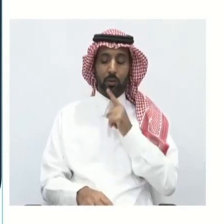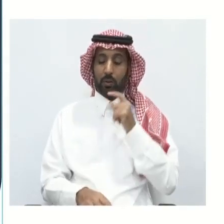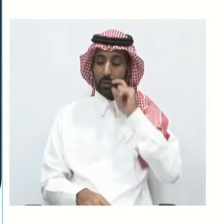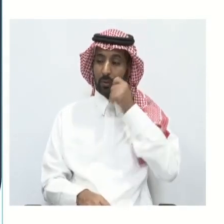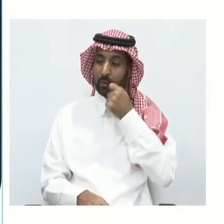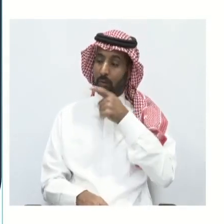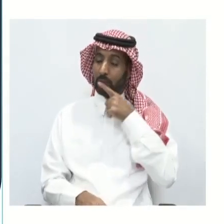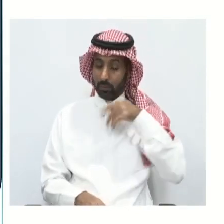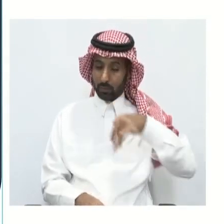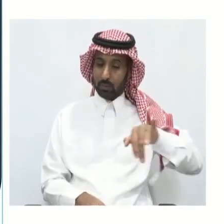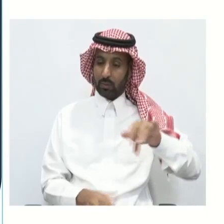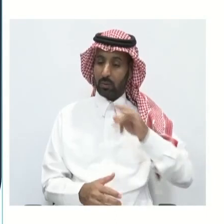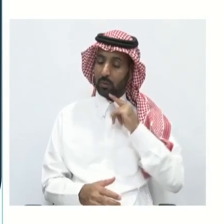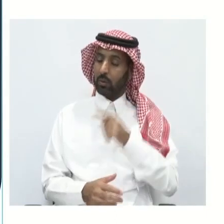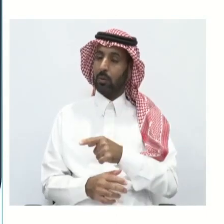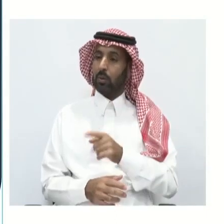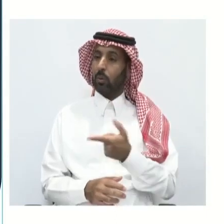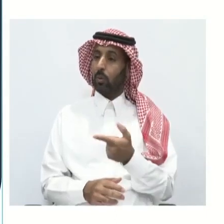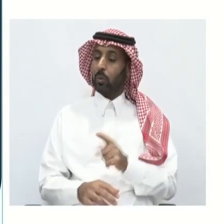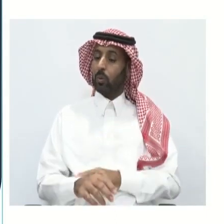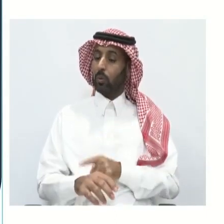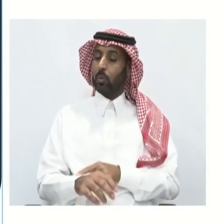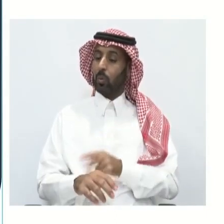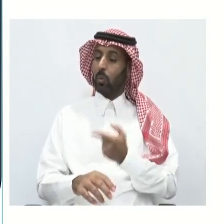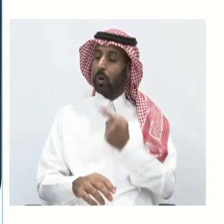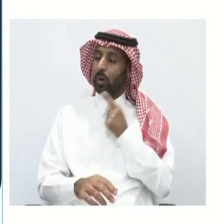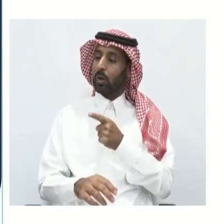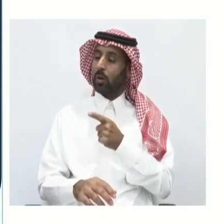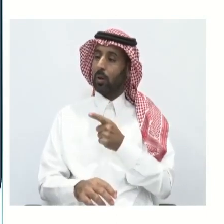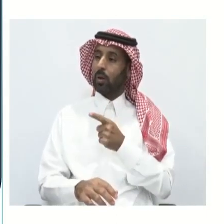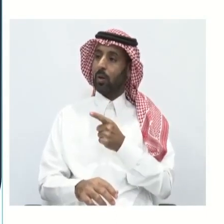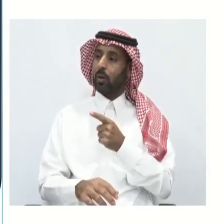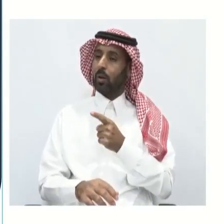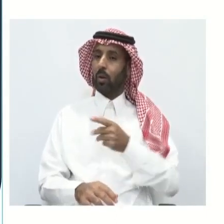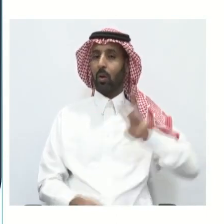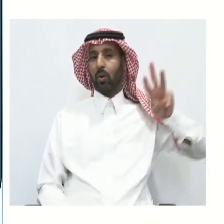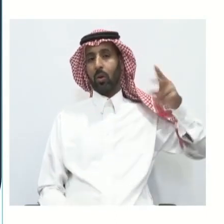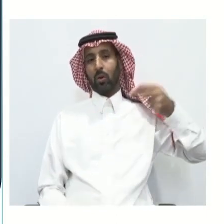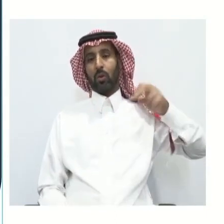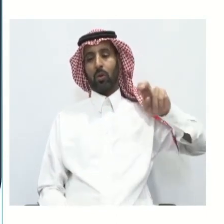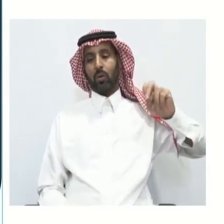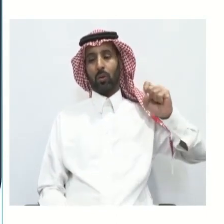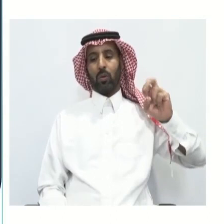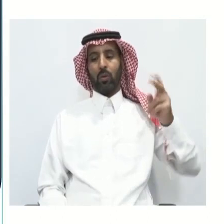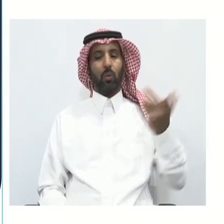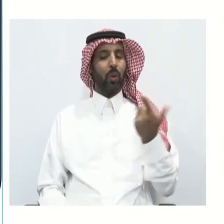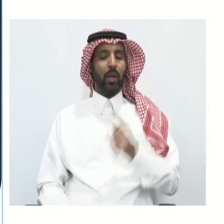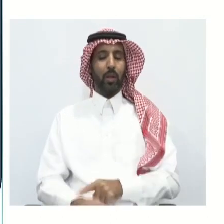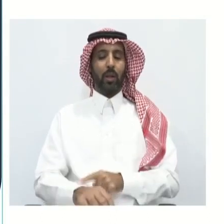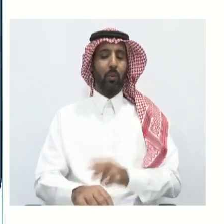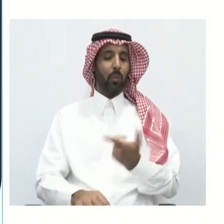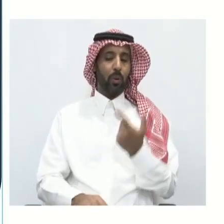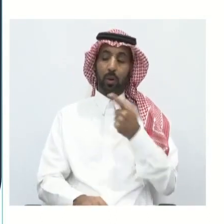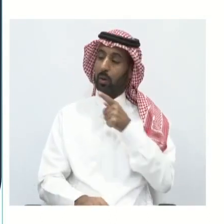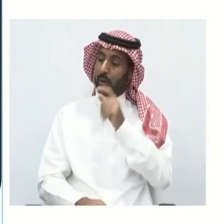leave? When is he going to leave? So when is asking for a time. When is, you know, you want to know the